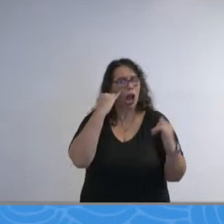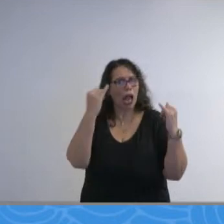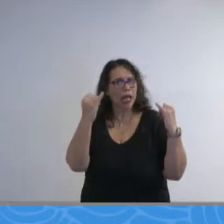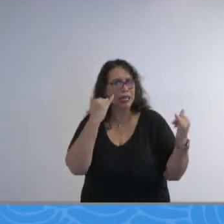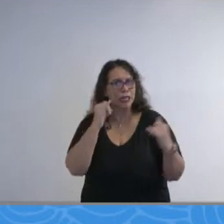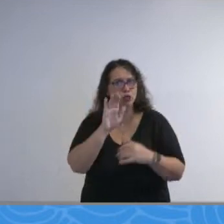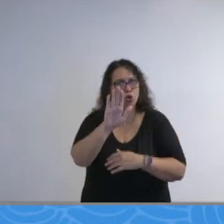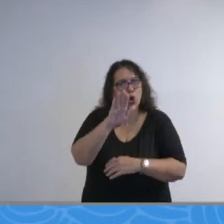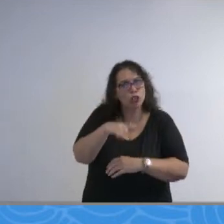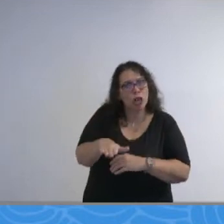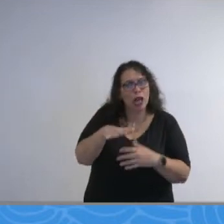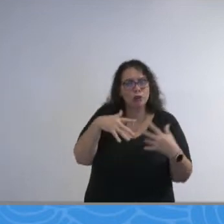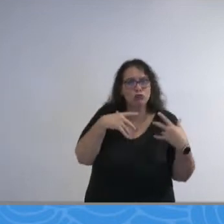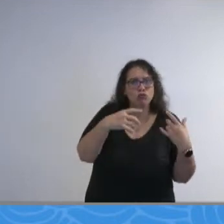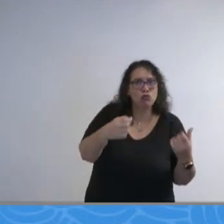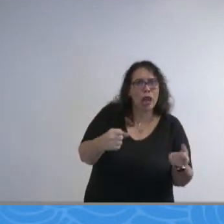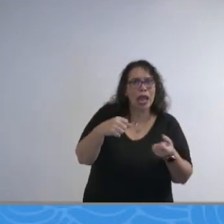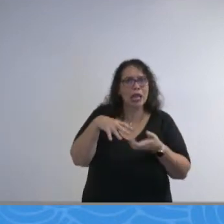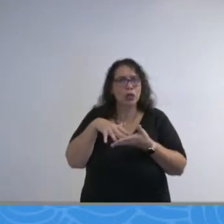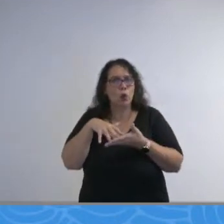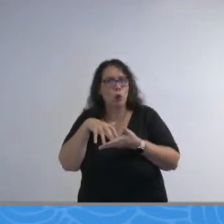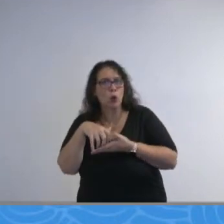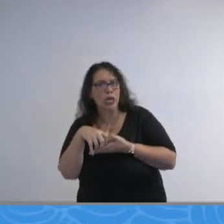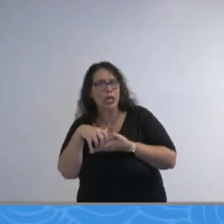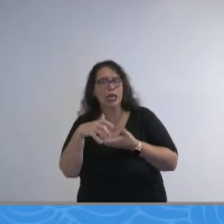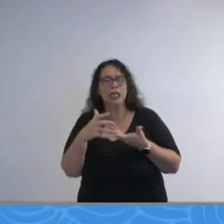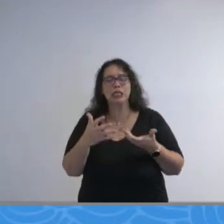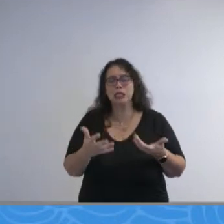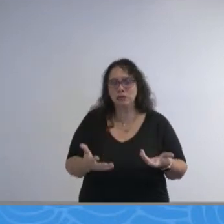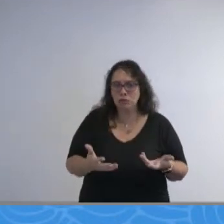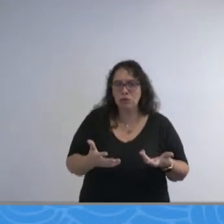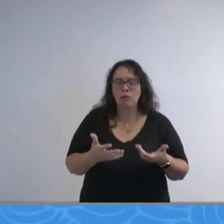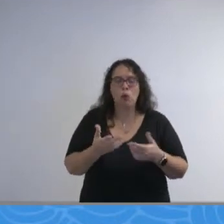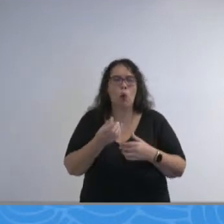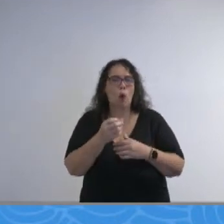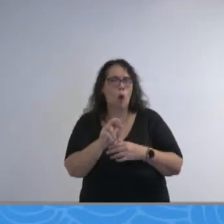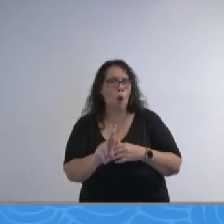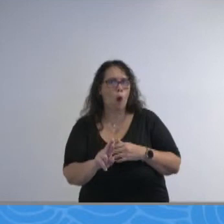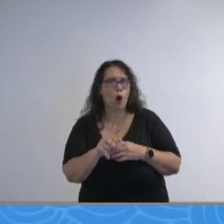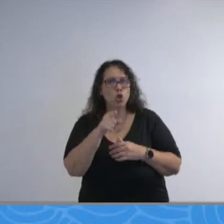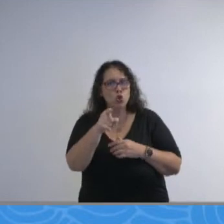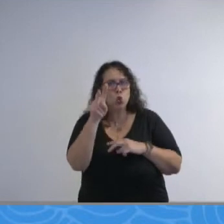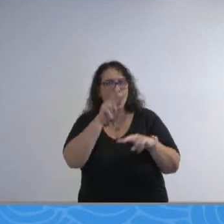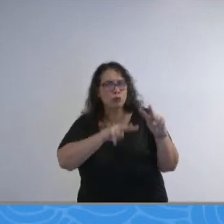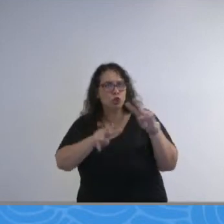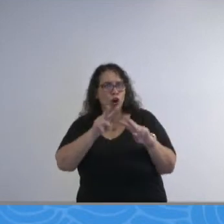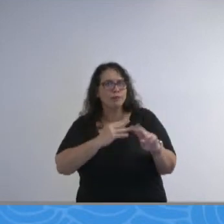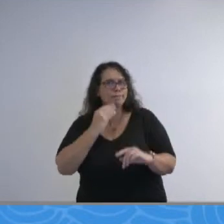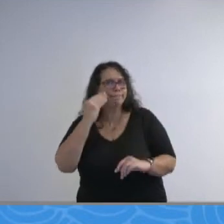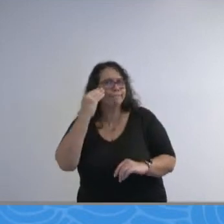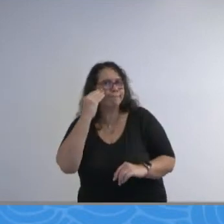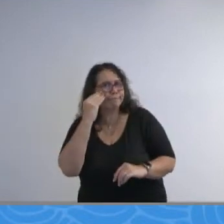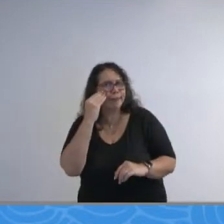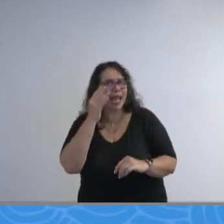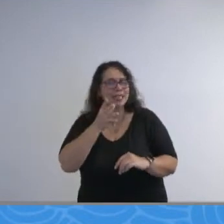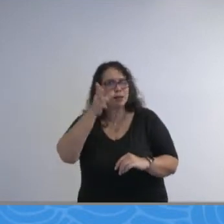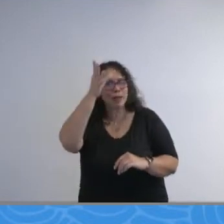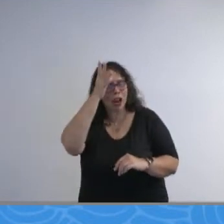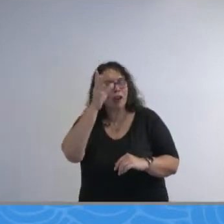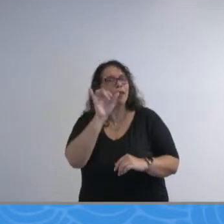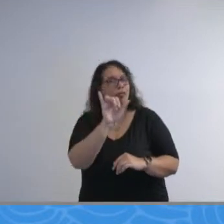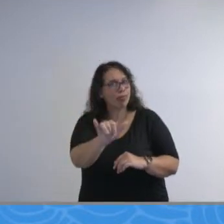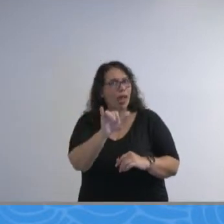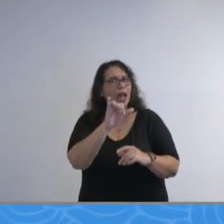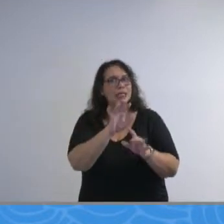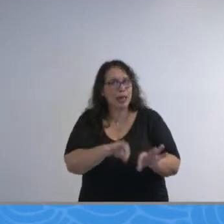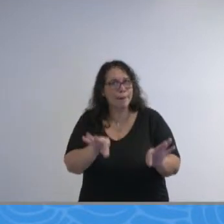child's strengths are, what their weaknesses are, or what you observe as the parent, that's also important,